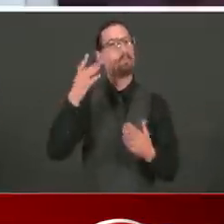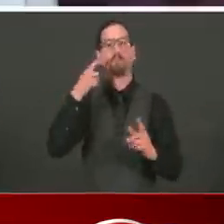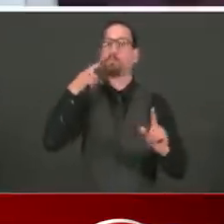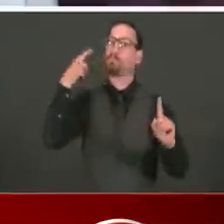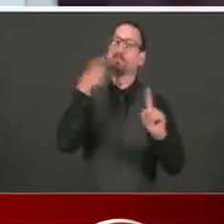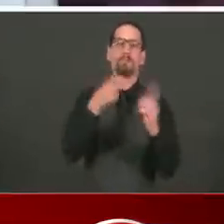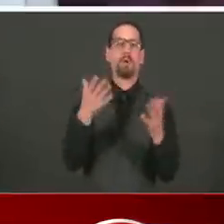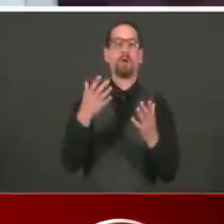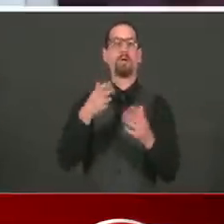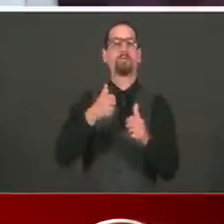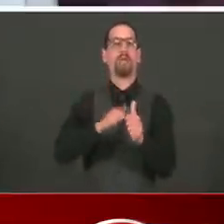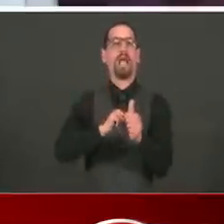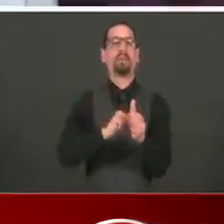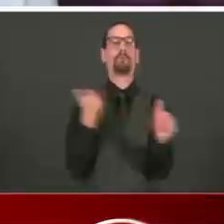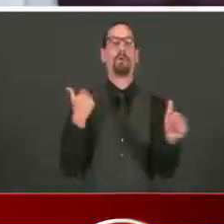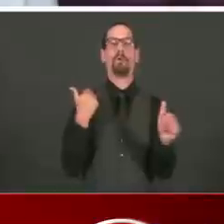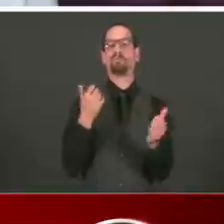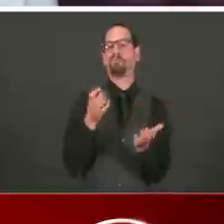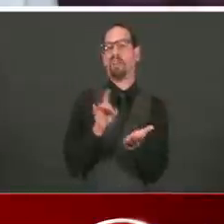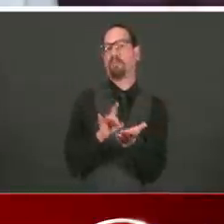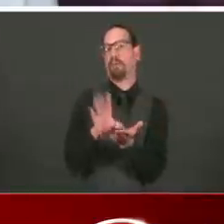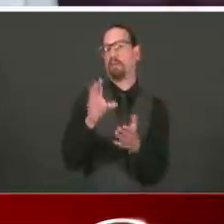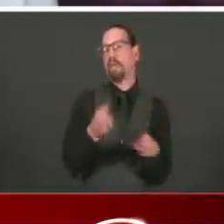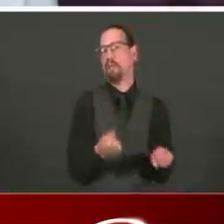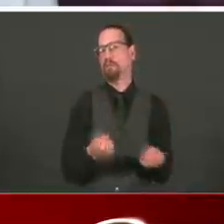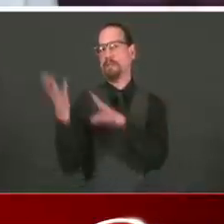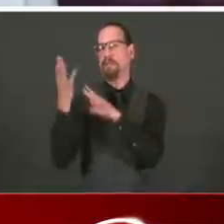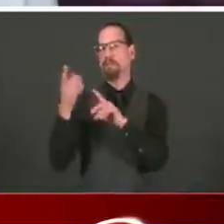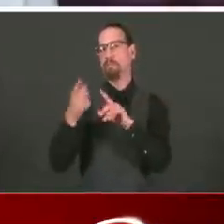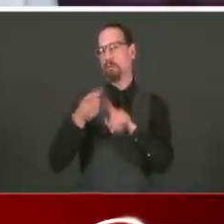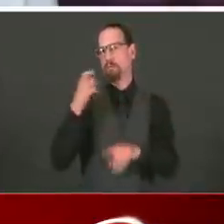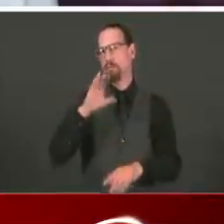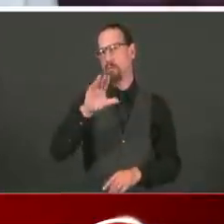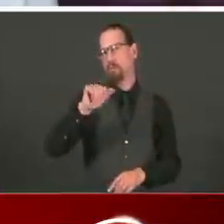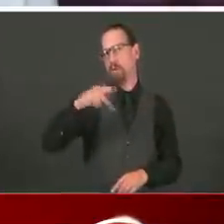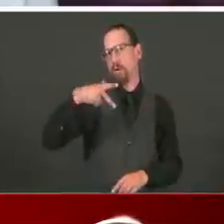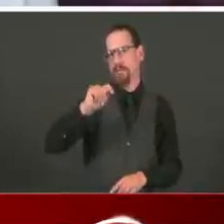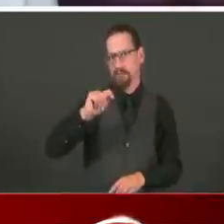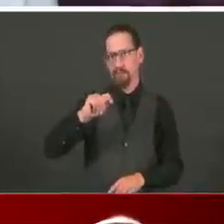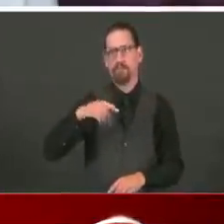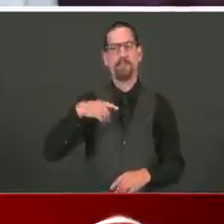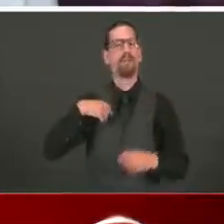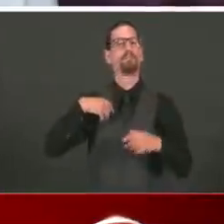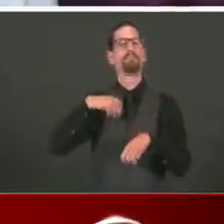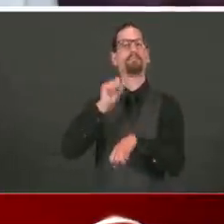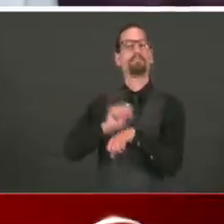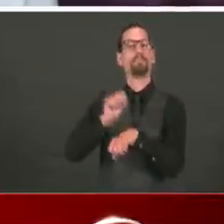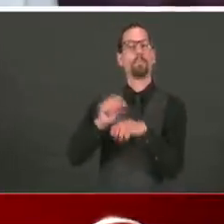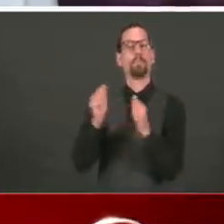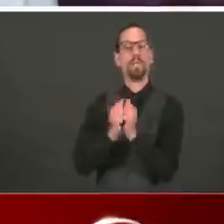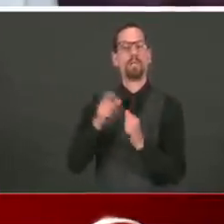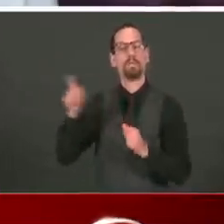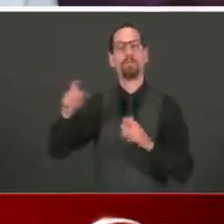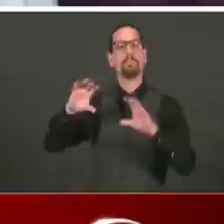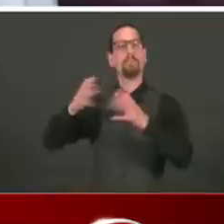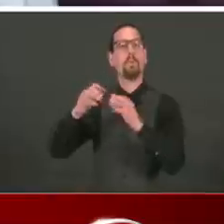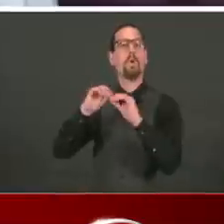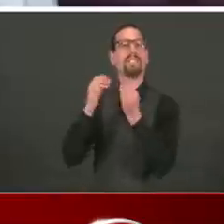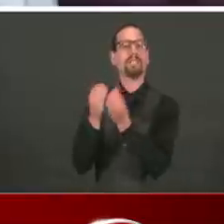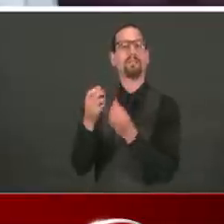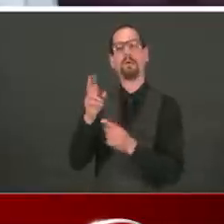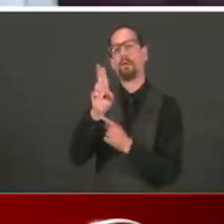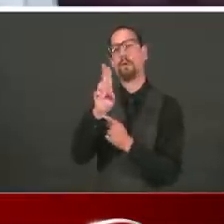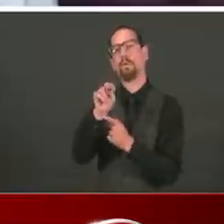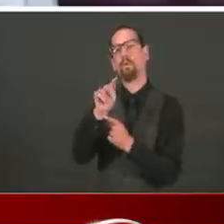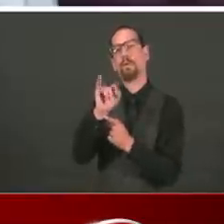As I mentioned a week or two ago, we've been working with the United Way and the Rhode Island Judiciary to